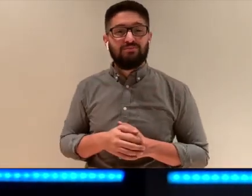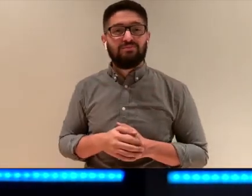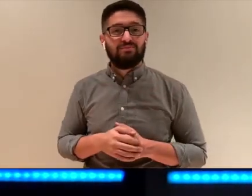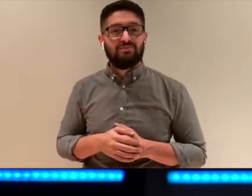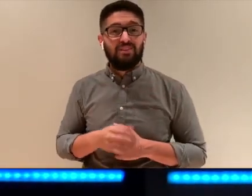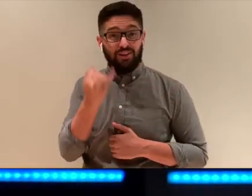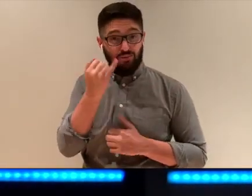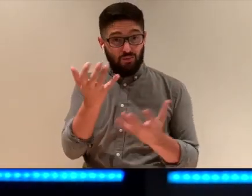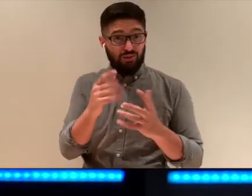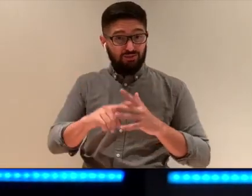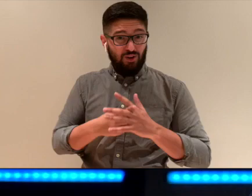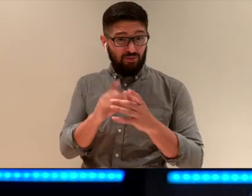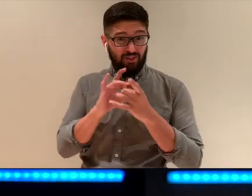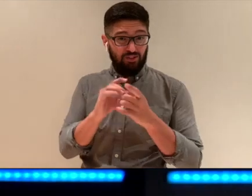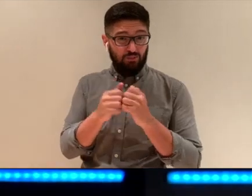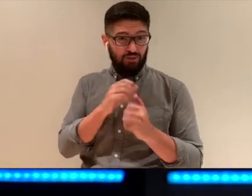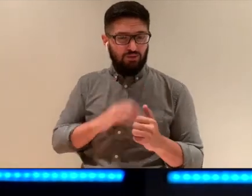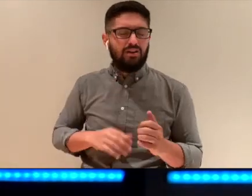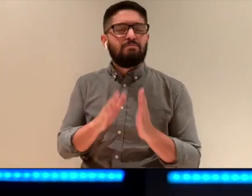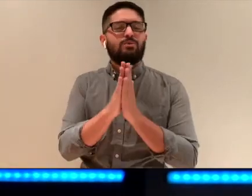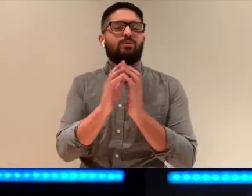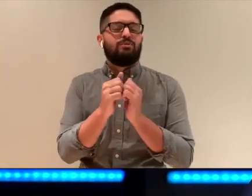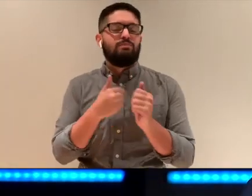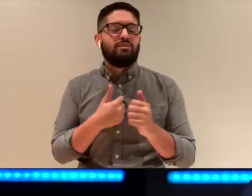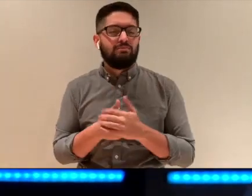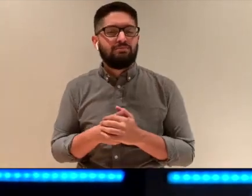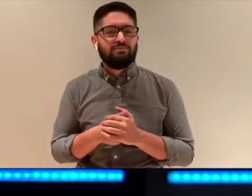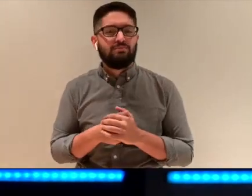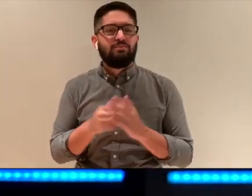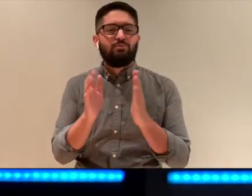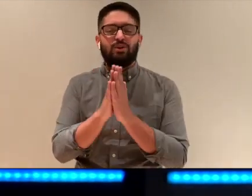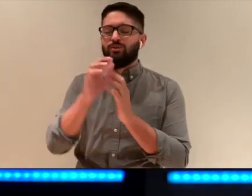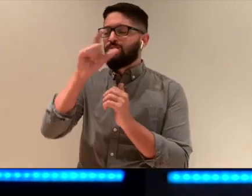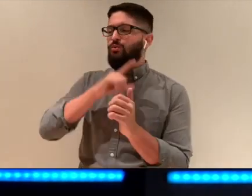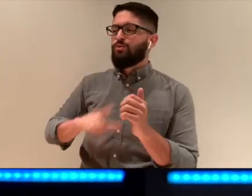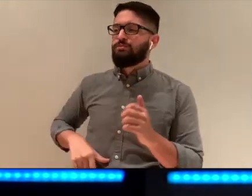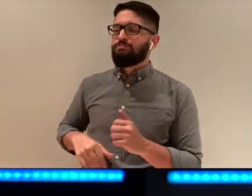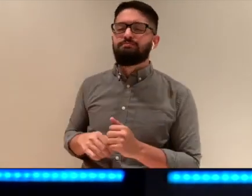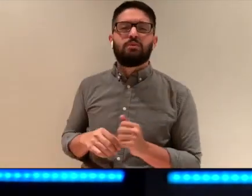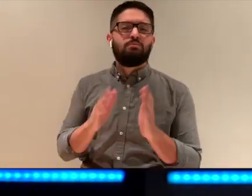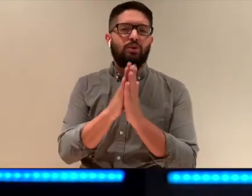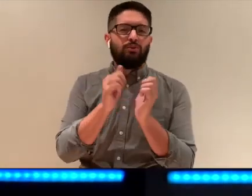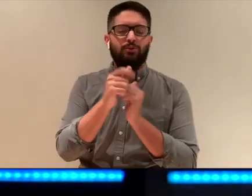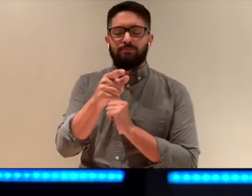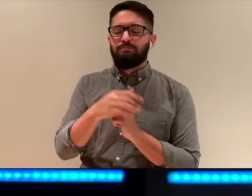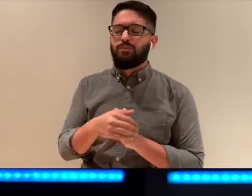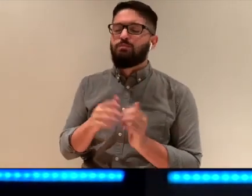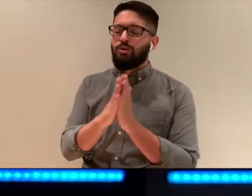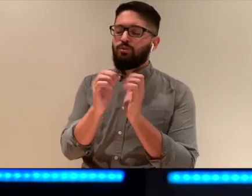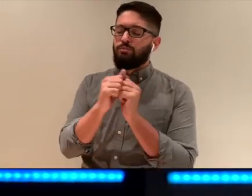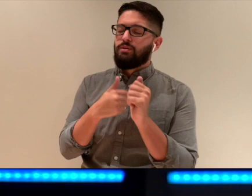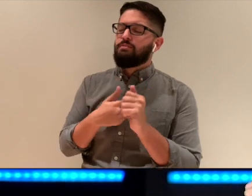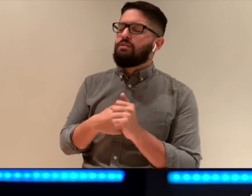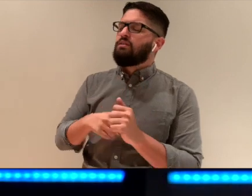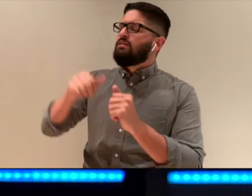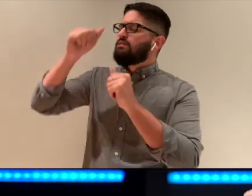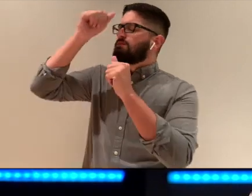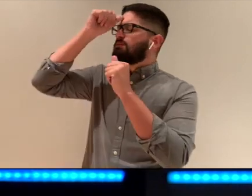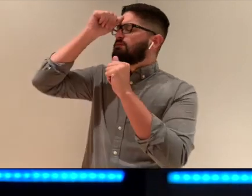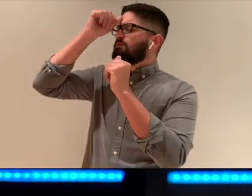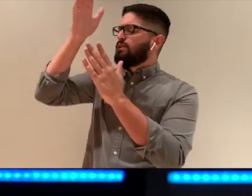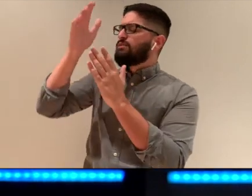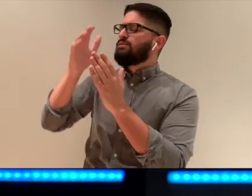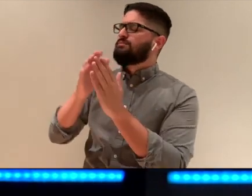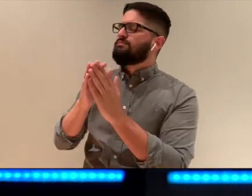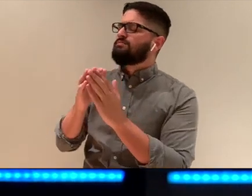now, if that's you, if you want to start a relationship with Christ, pray this along with me and pray this to the Lord. Let me pray with you. Pray this with me.